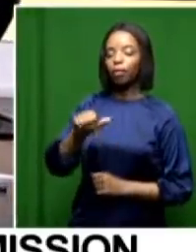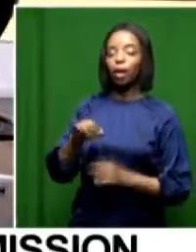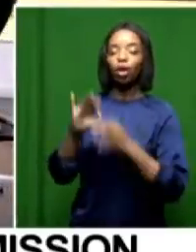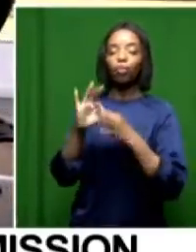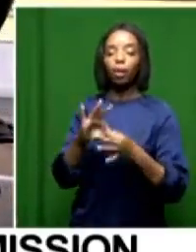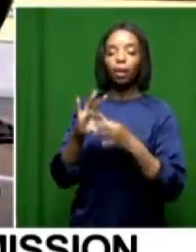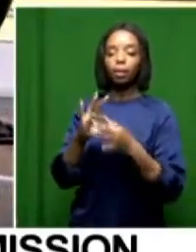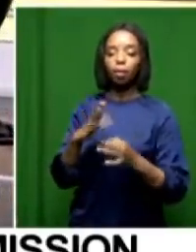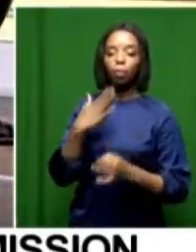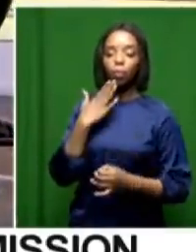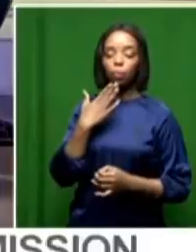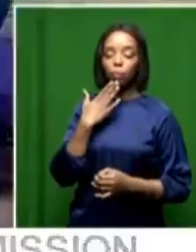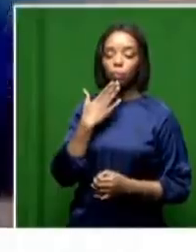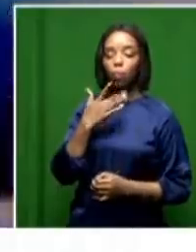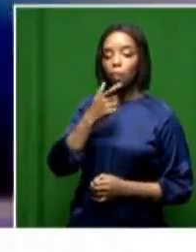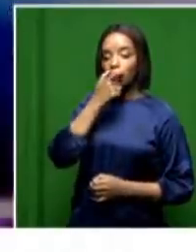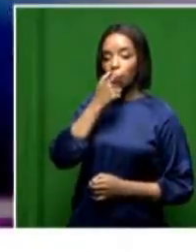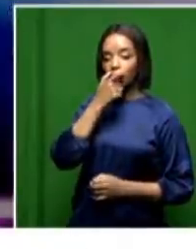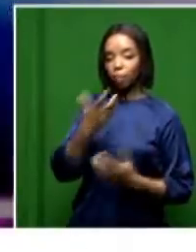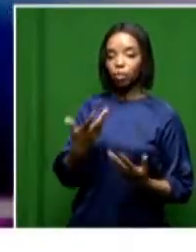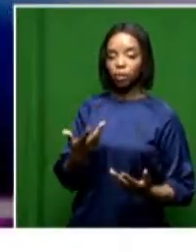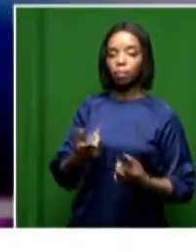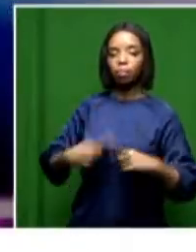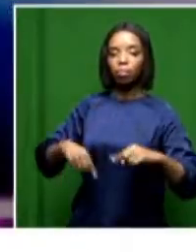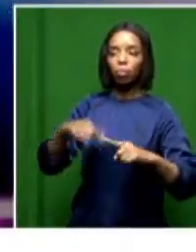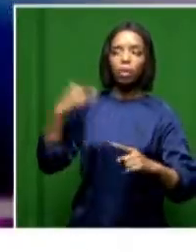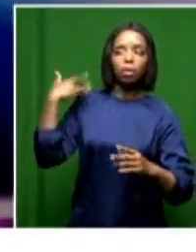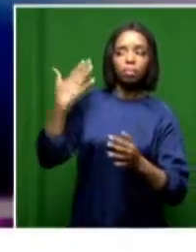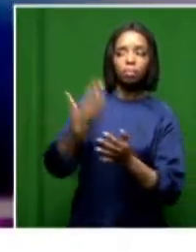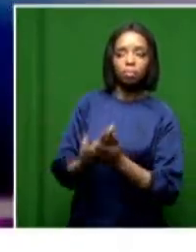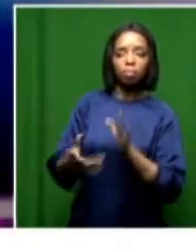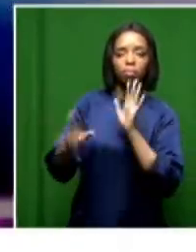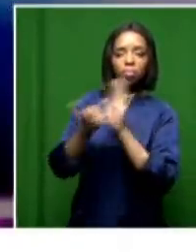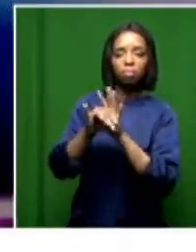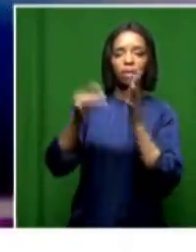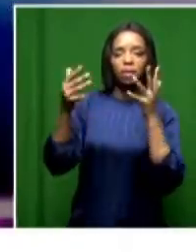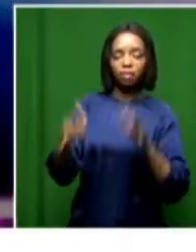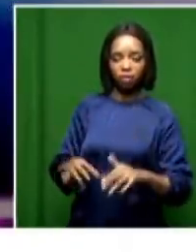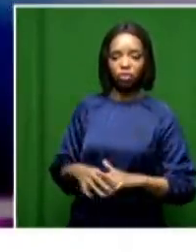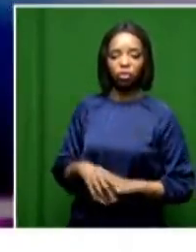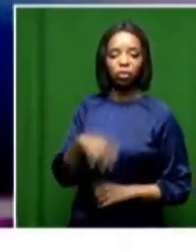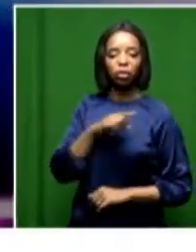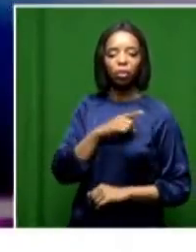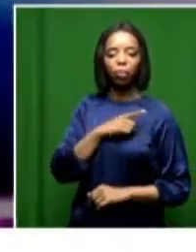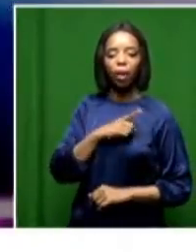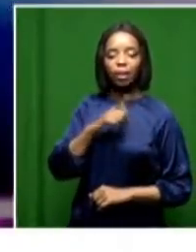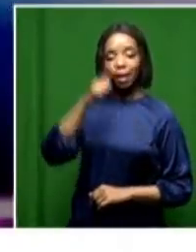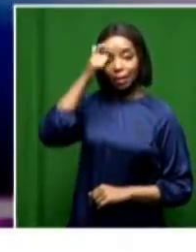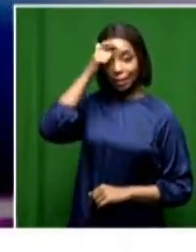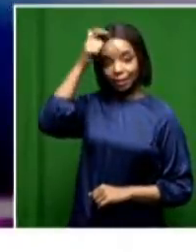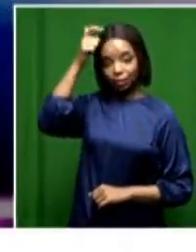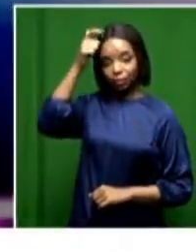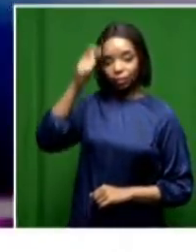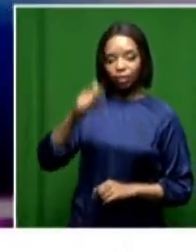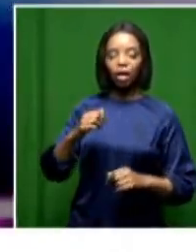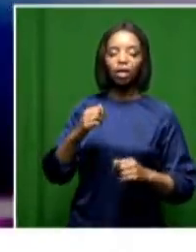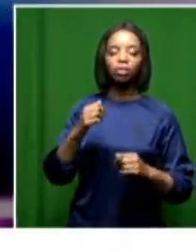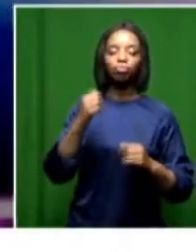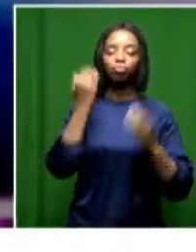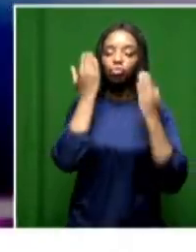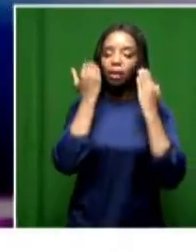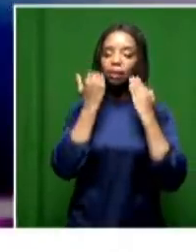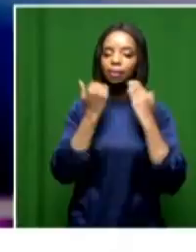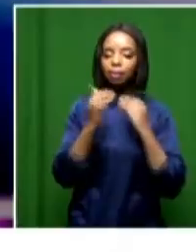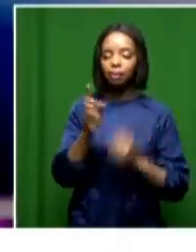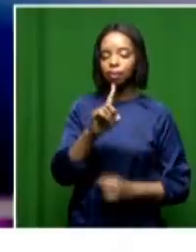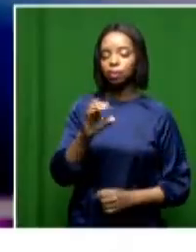Ramaphosa. So we have long identified that the State of Capture Commission, which was headed by Chief Justice Raymond Zondo, has been treating Cyril